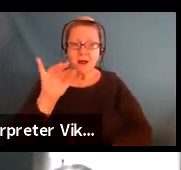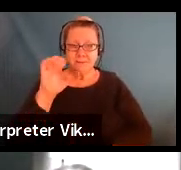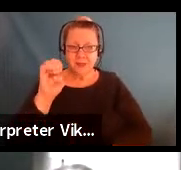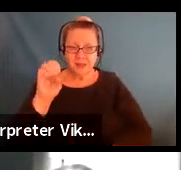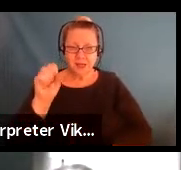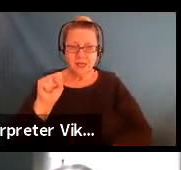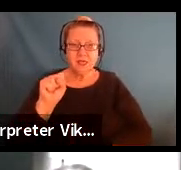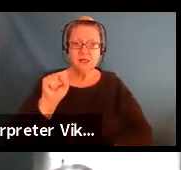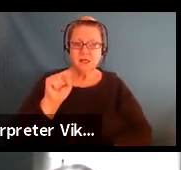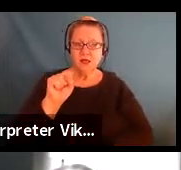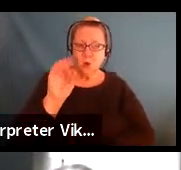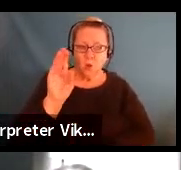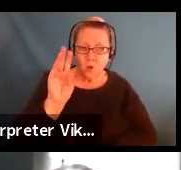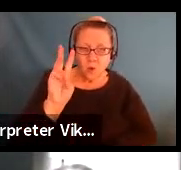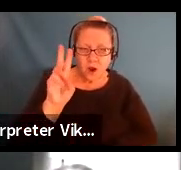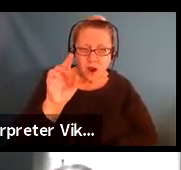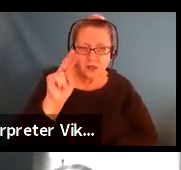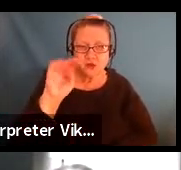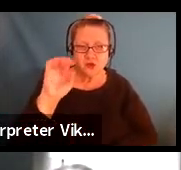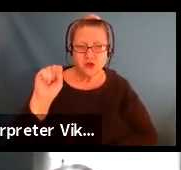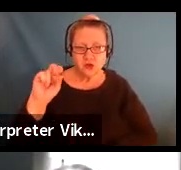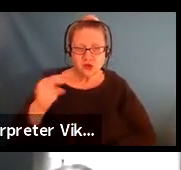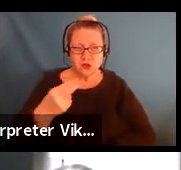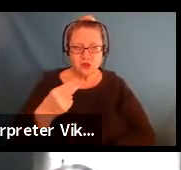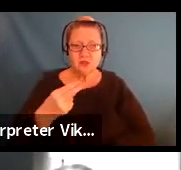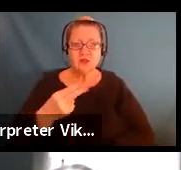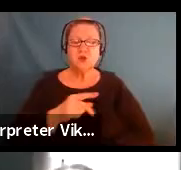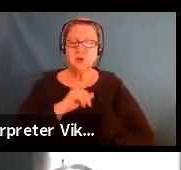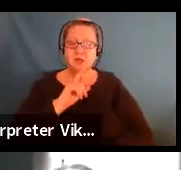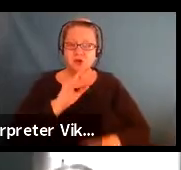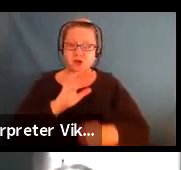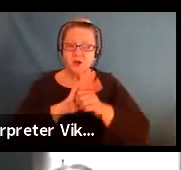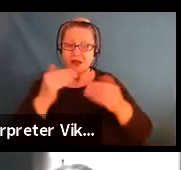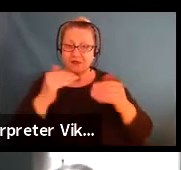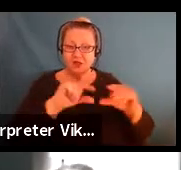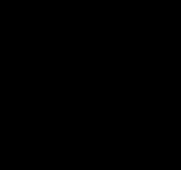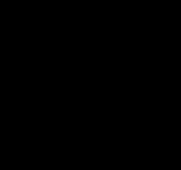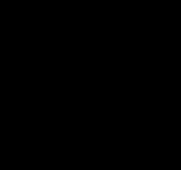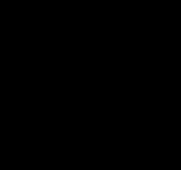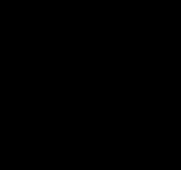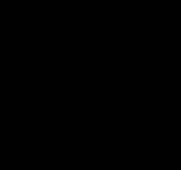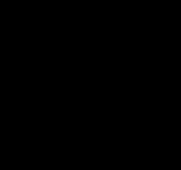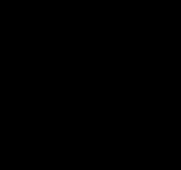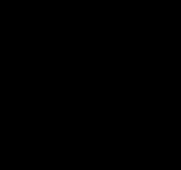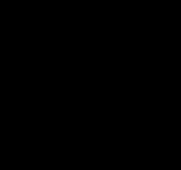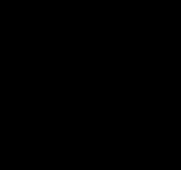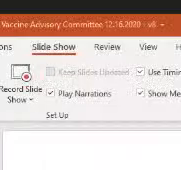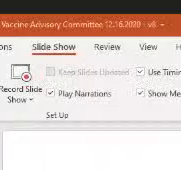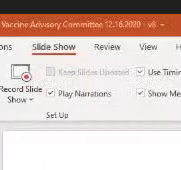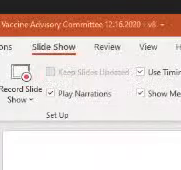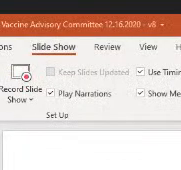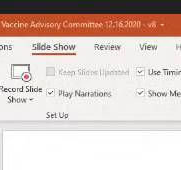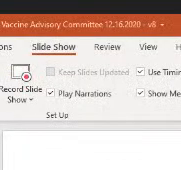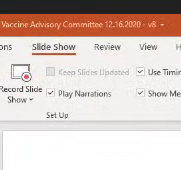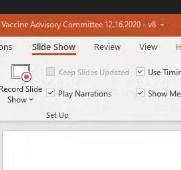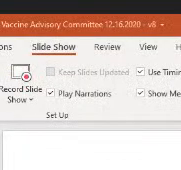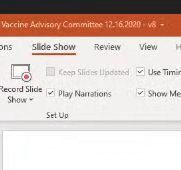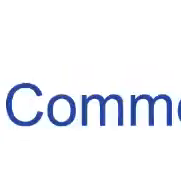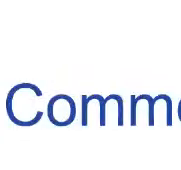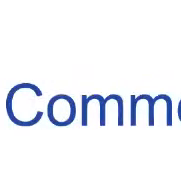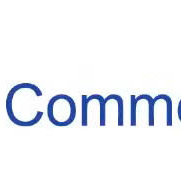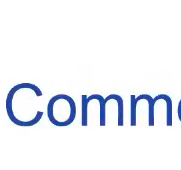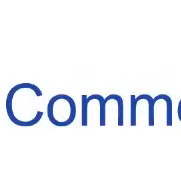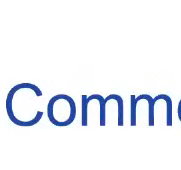in ensuring that this group is informed, has the information to be able to give really